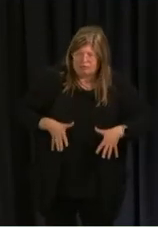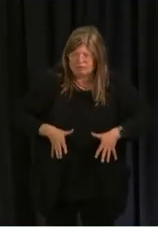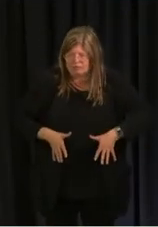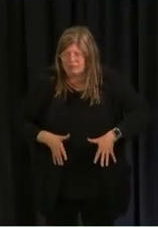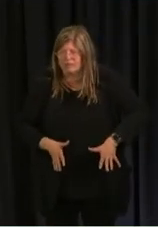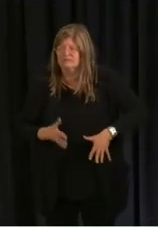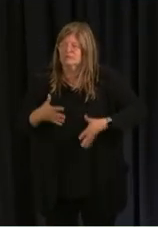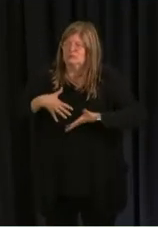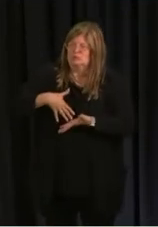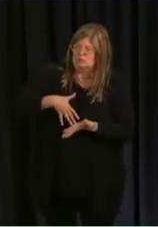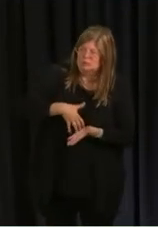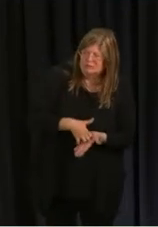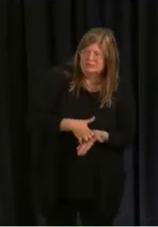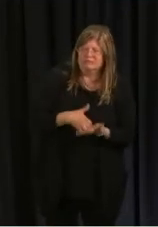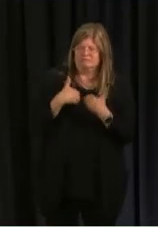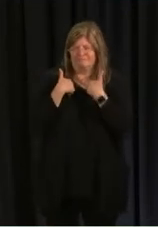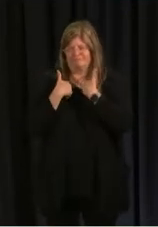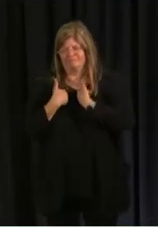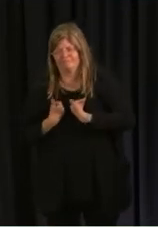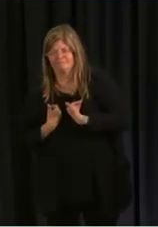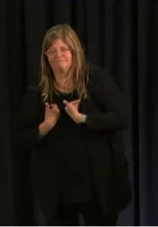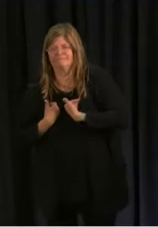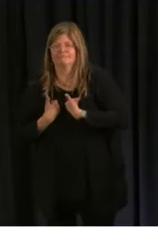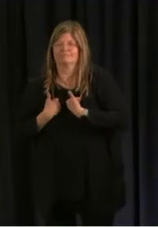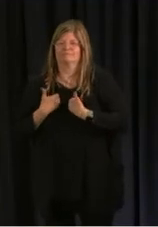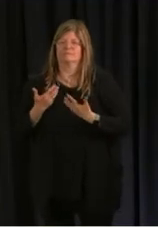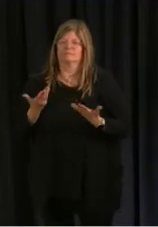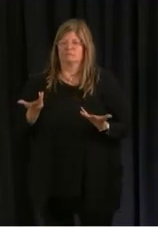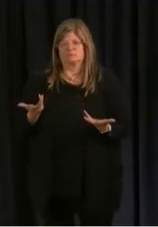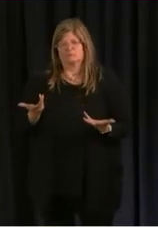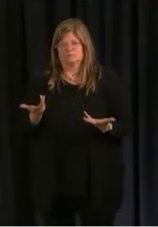down. Yes.